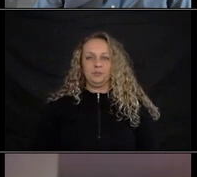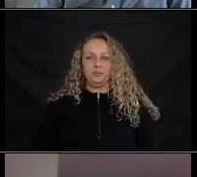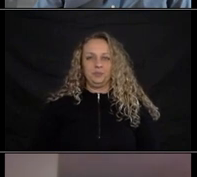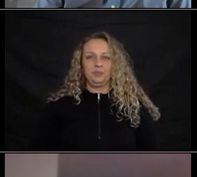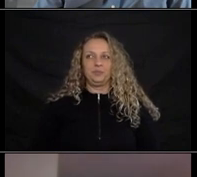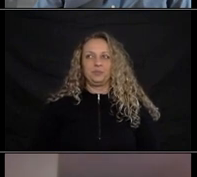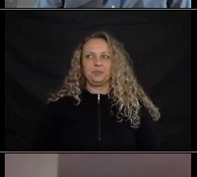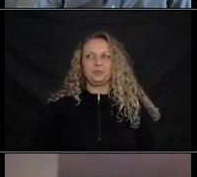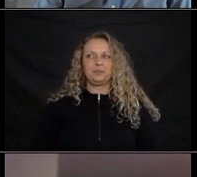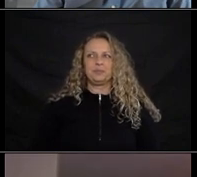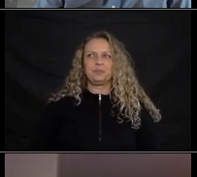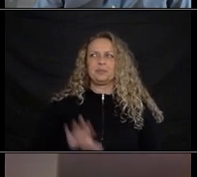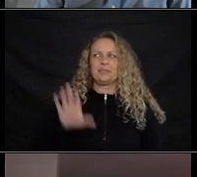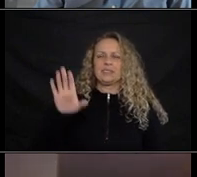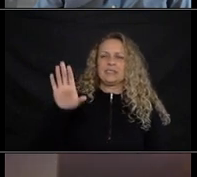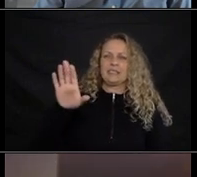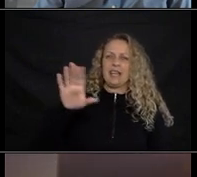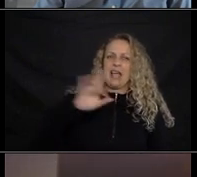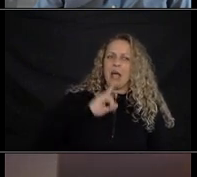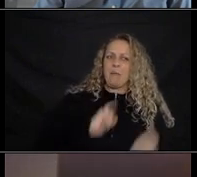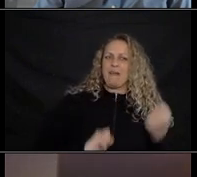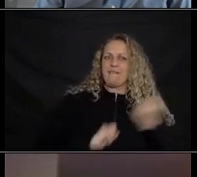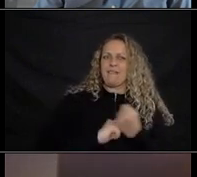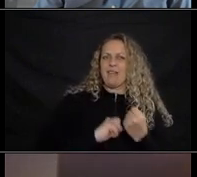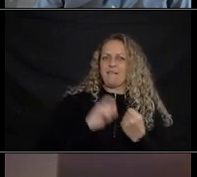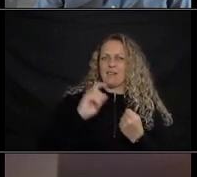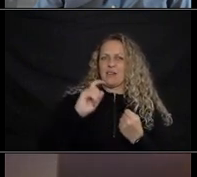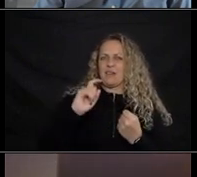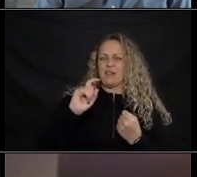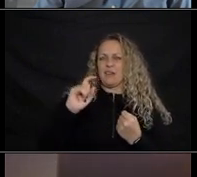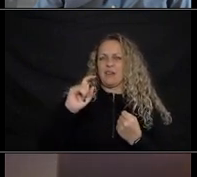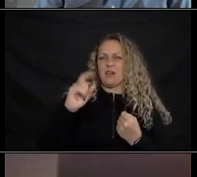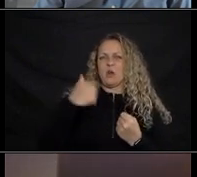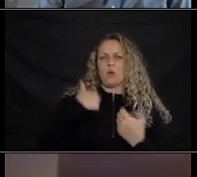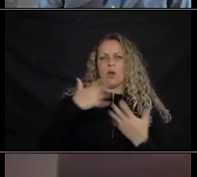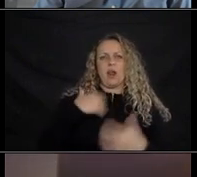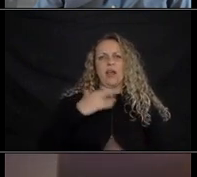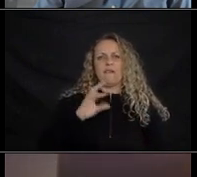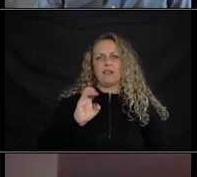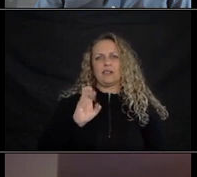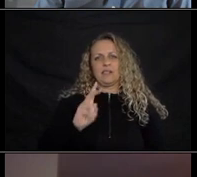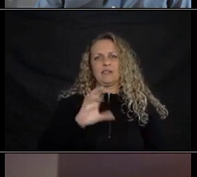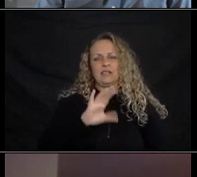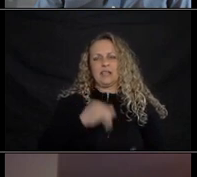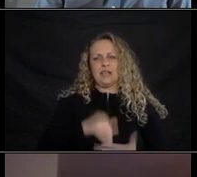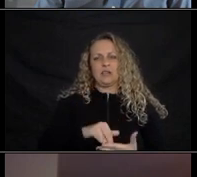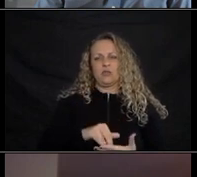I would be in favor of that because we already have a civic center. Yeah.